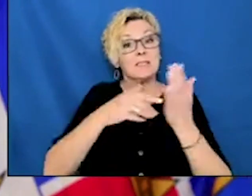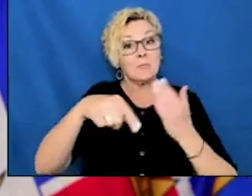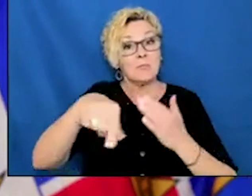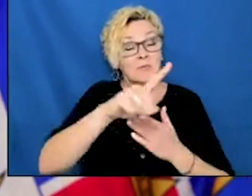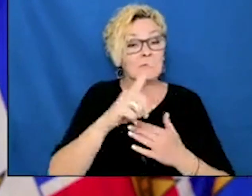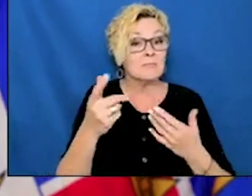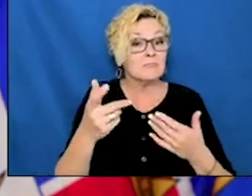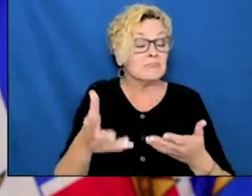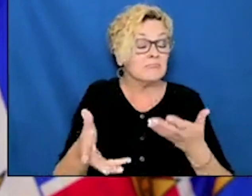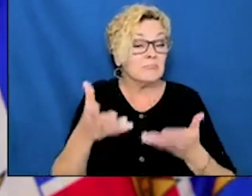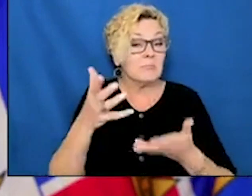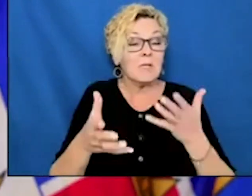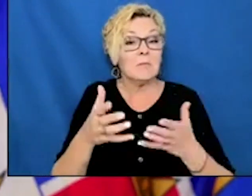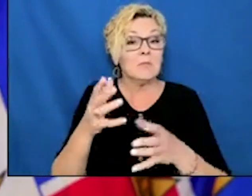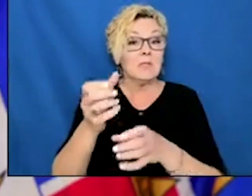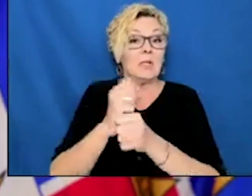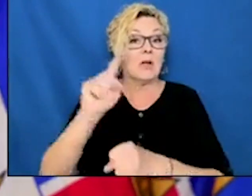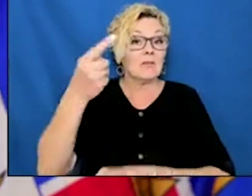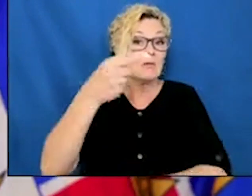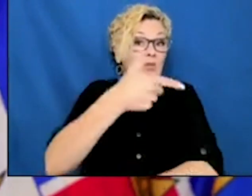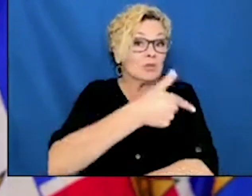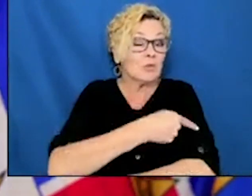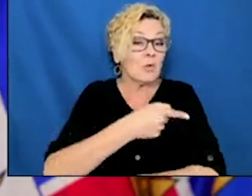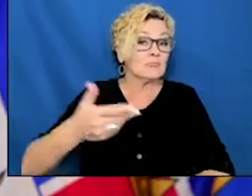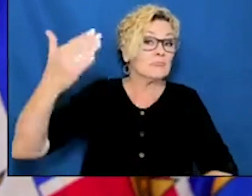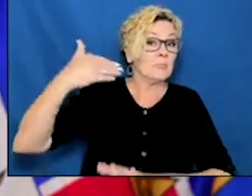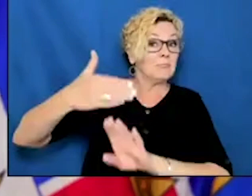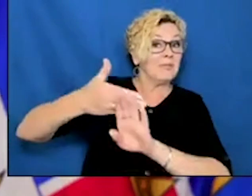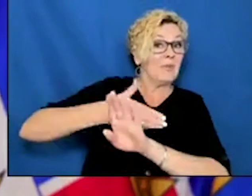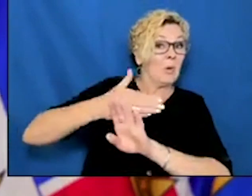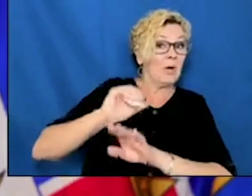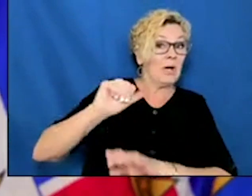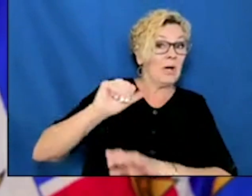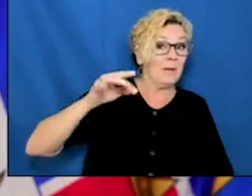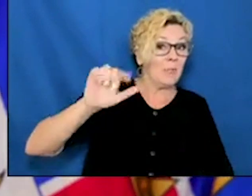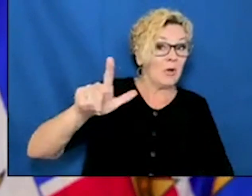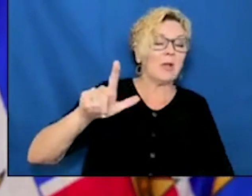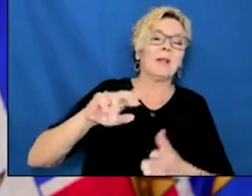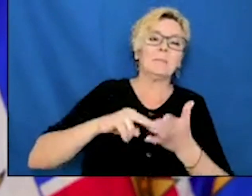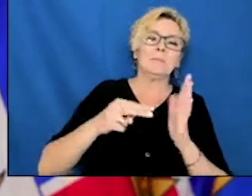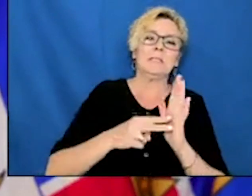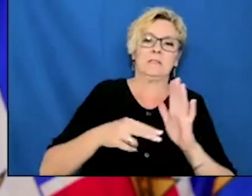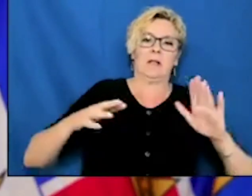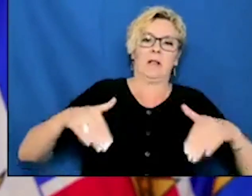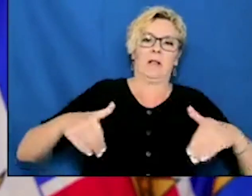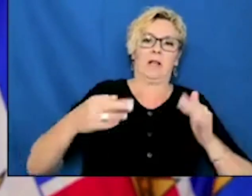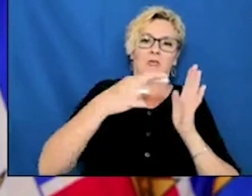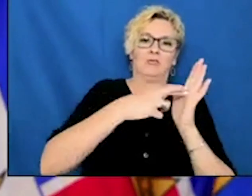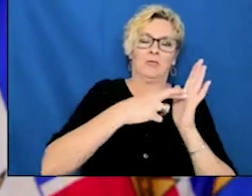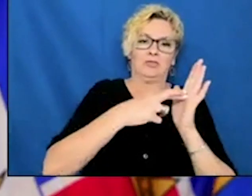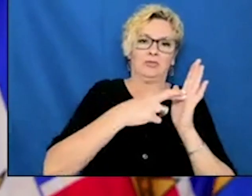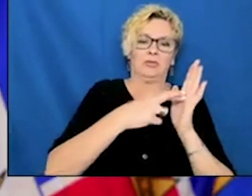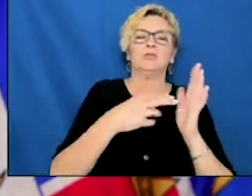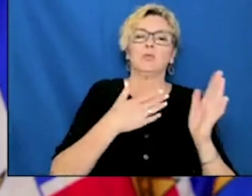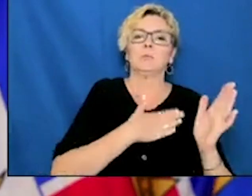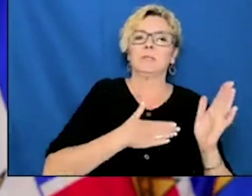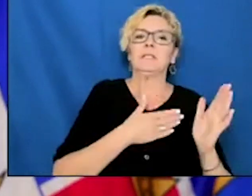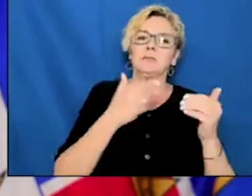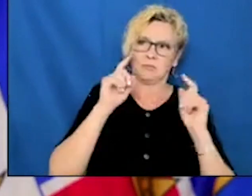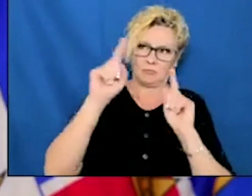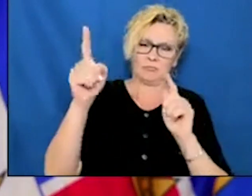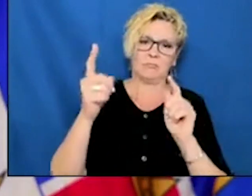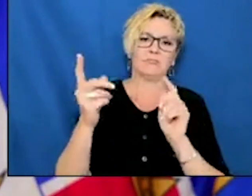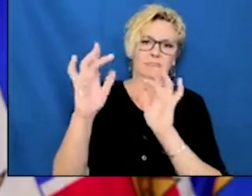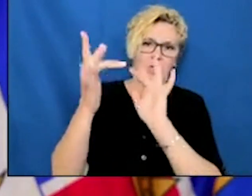you received your first dose at a pharmacy, it's also important that you go on Get Vaccinated and make sure you're registered there